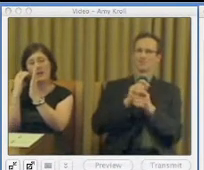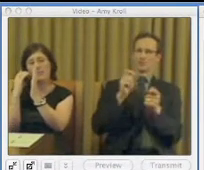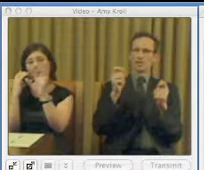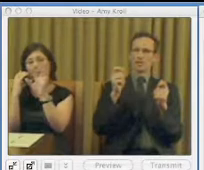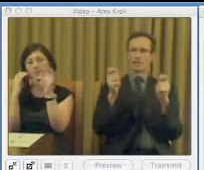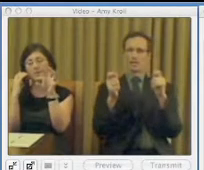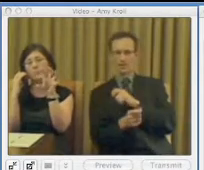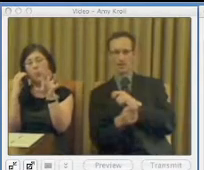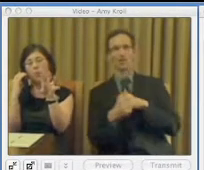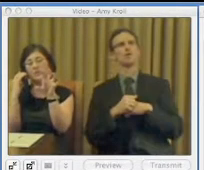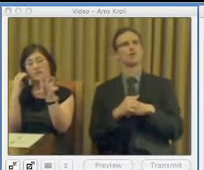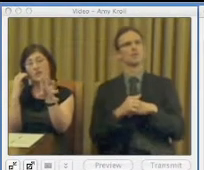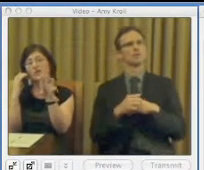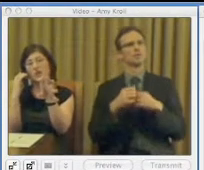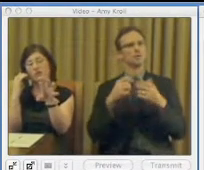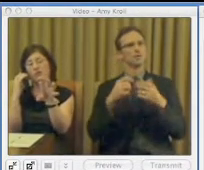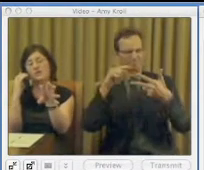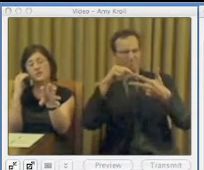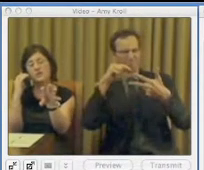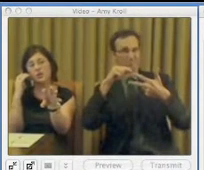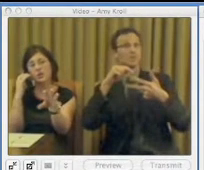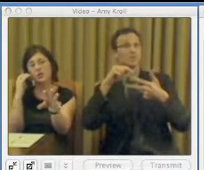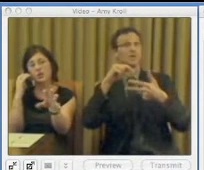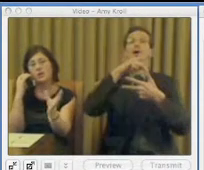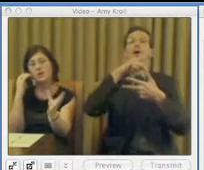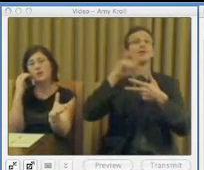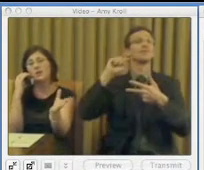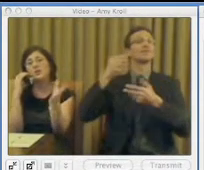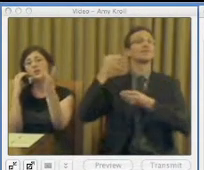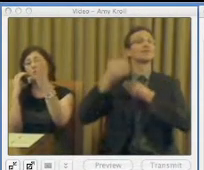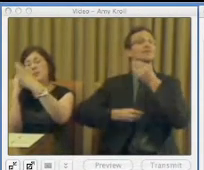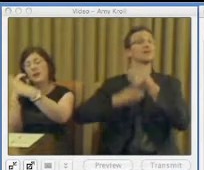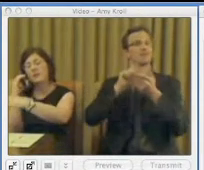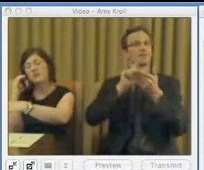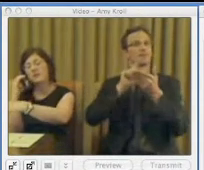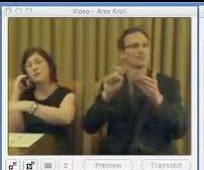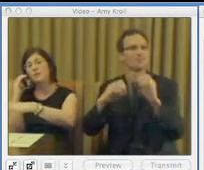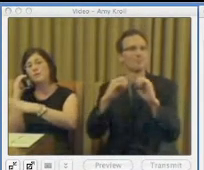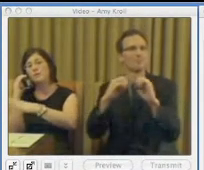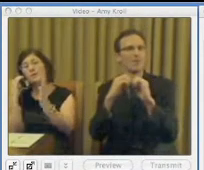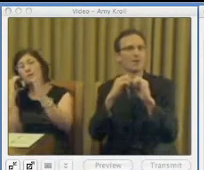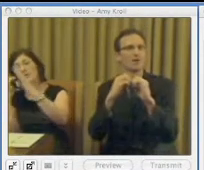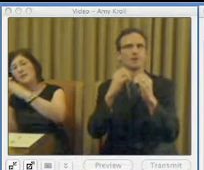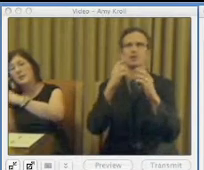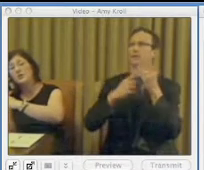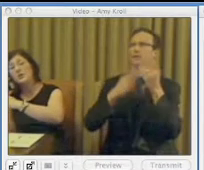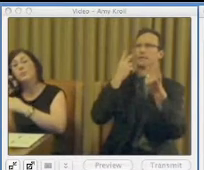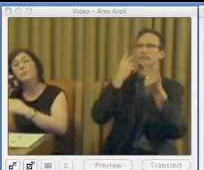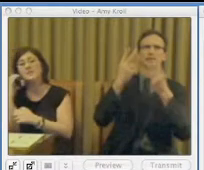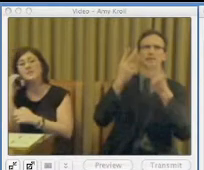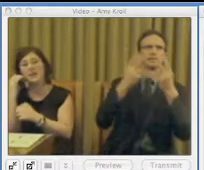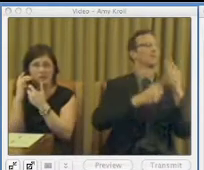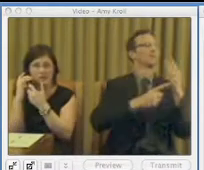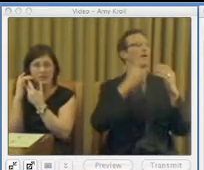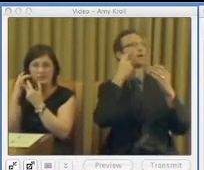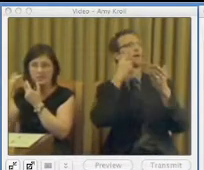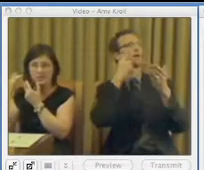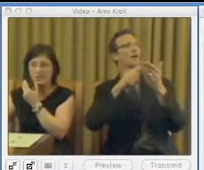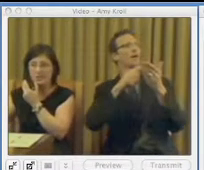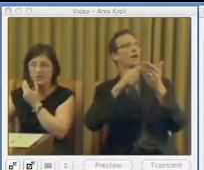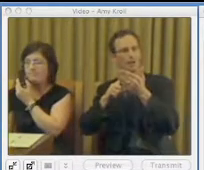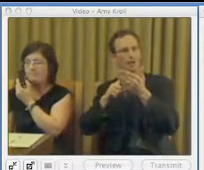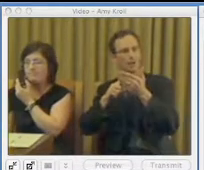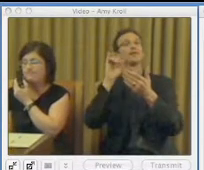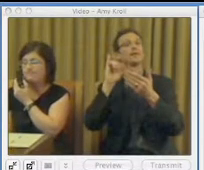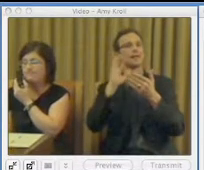We're kind of on the cusp of that, I think, but we still need more of this first generation research to be able to move into doing